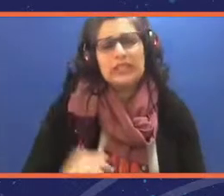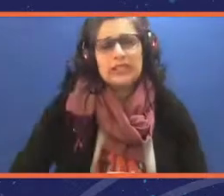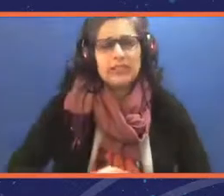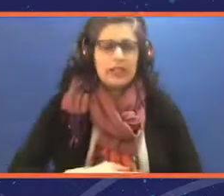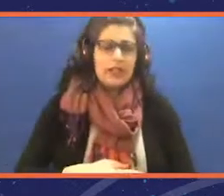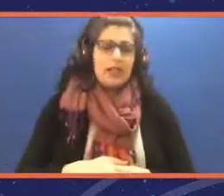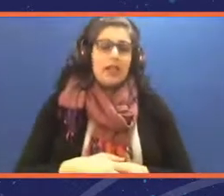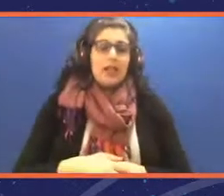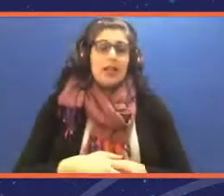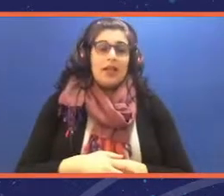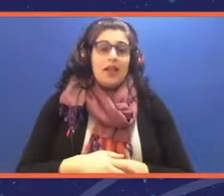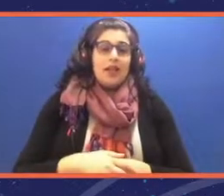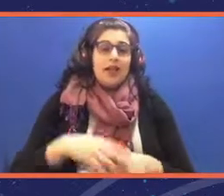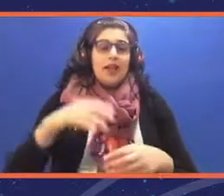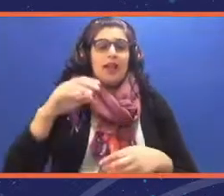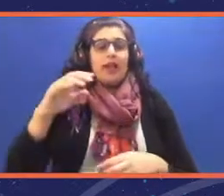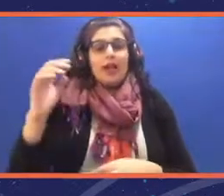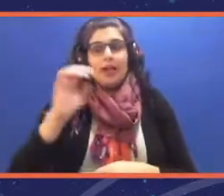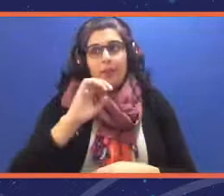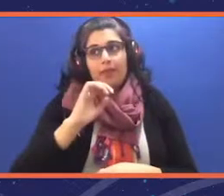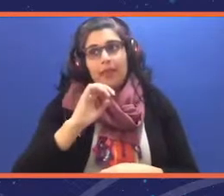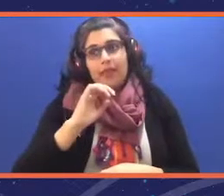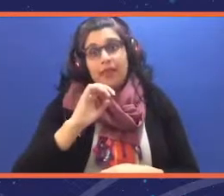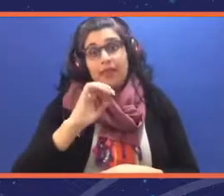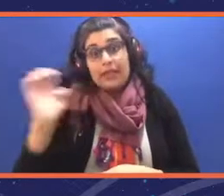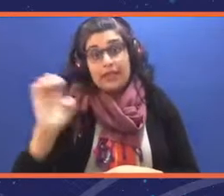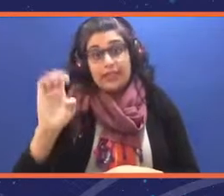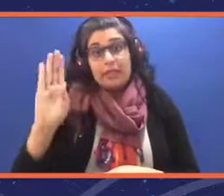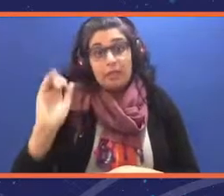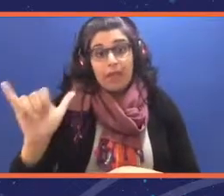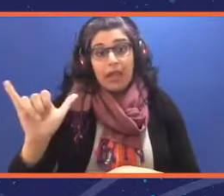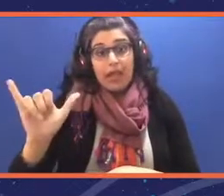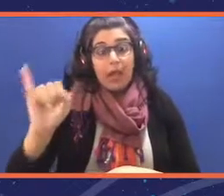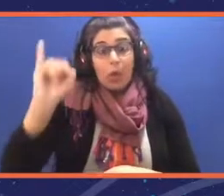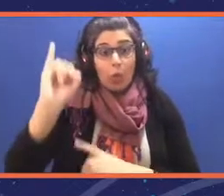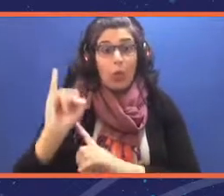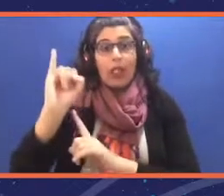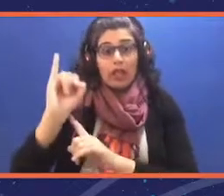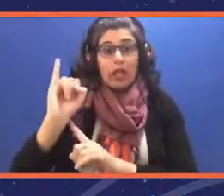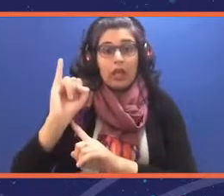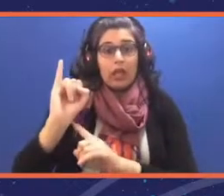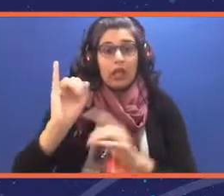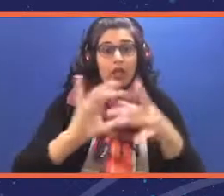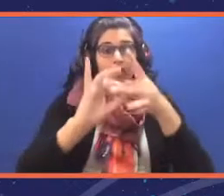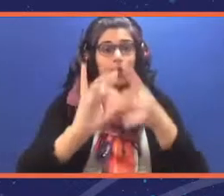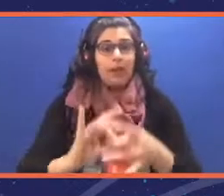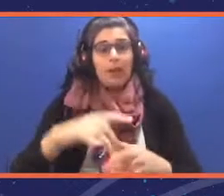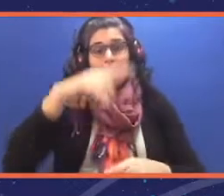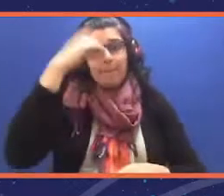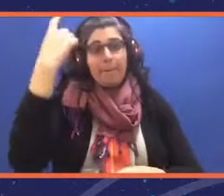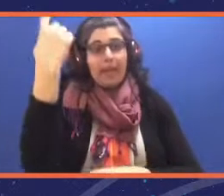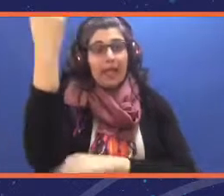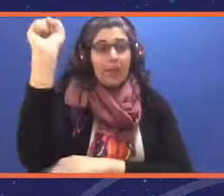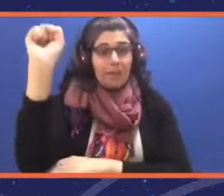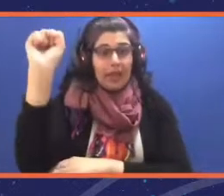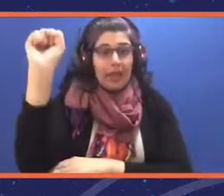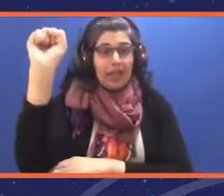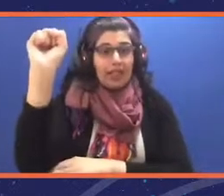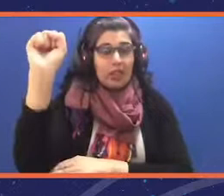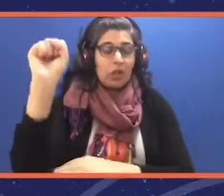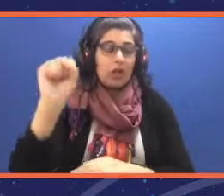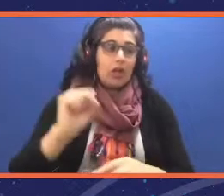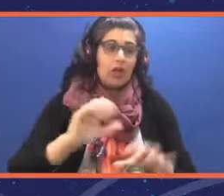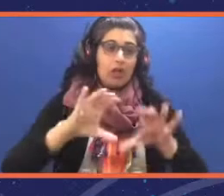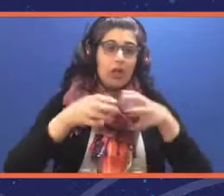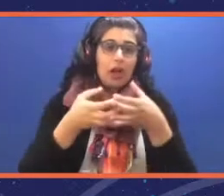as the East Bay, Oakland, home of the Black Panther Party for Self-Defense, who's